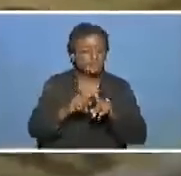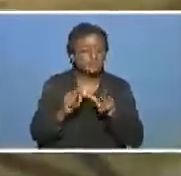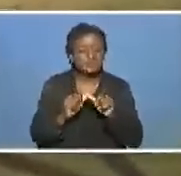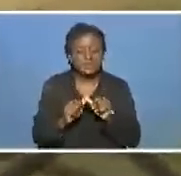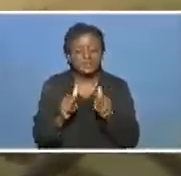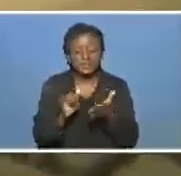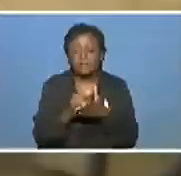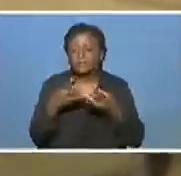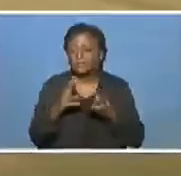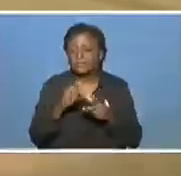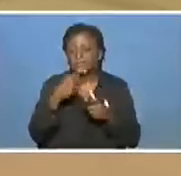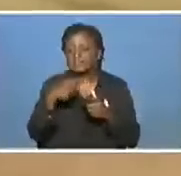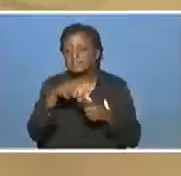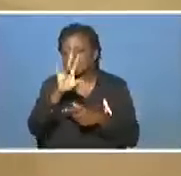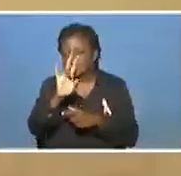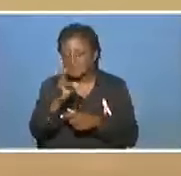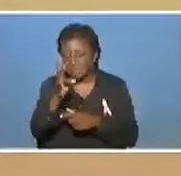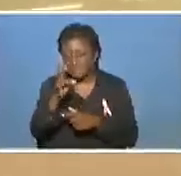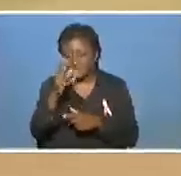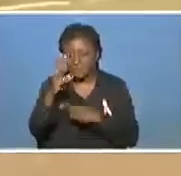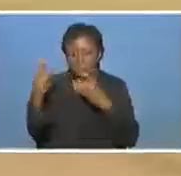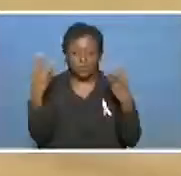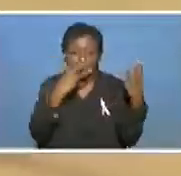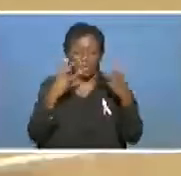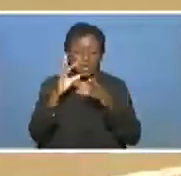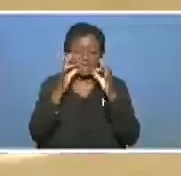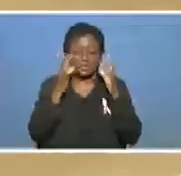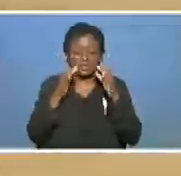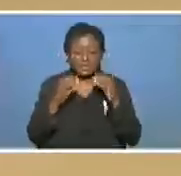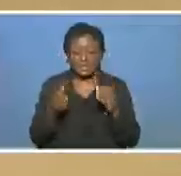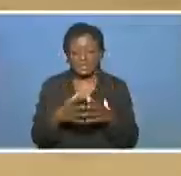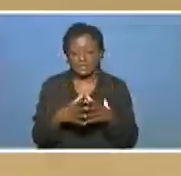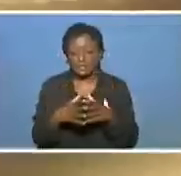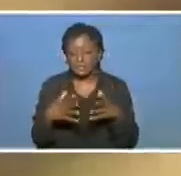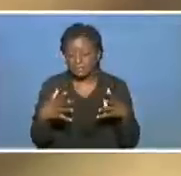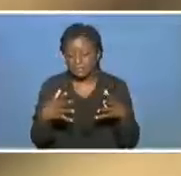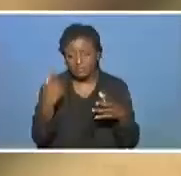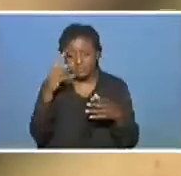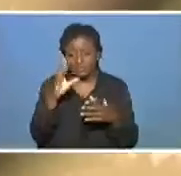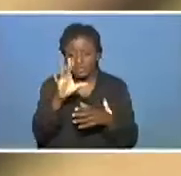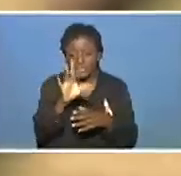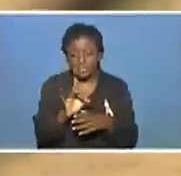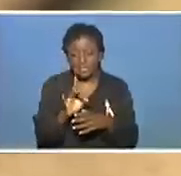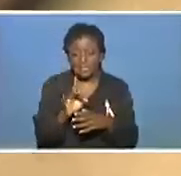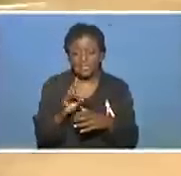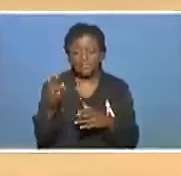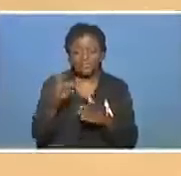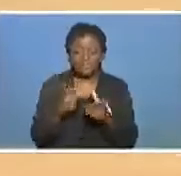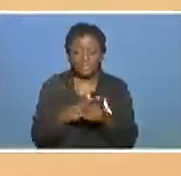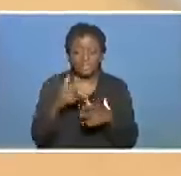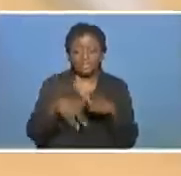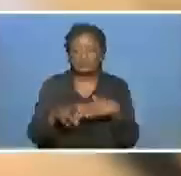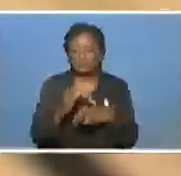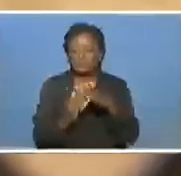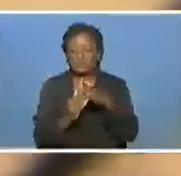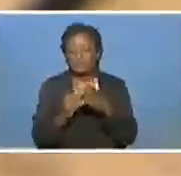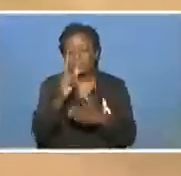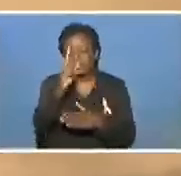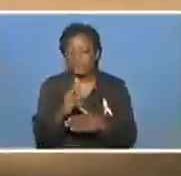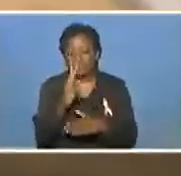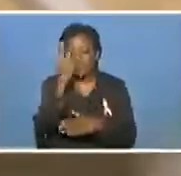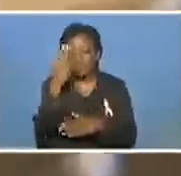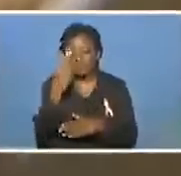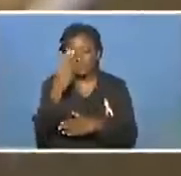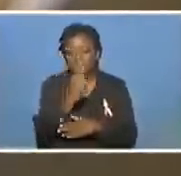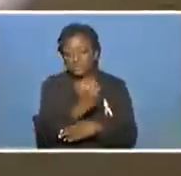way until the 7th, when the Wildcats would erupt for 8 runs in the top half to go up 12-4. Operators